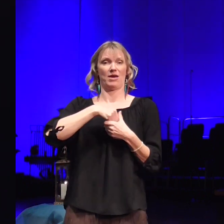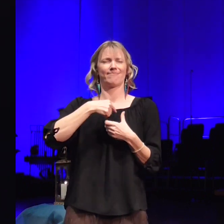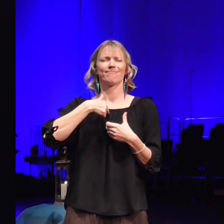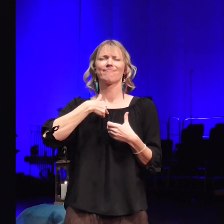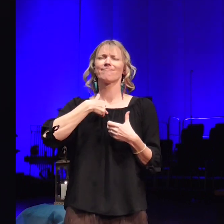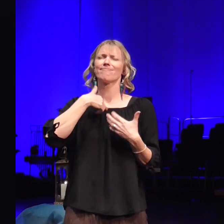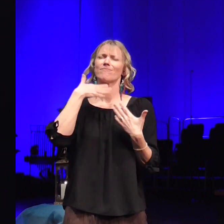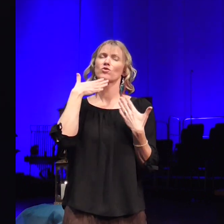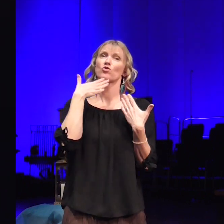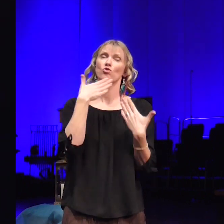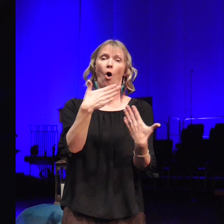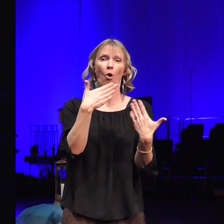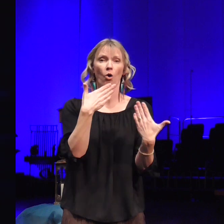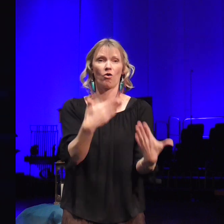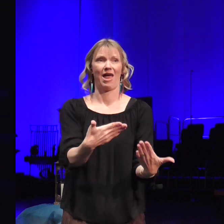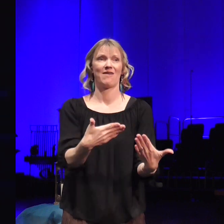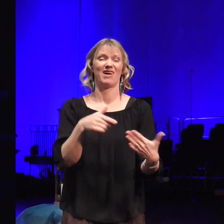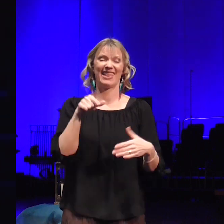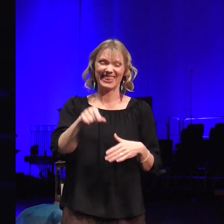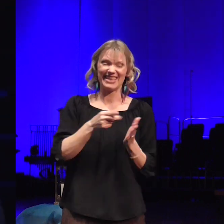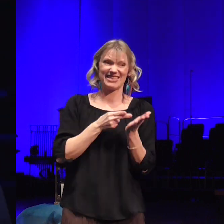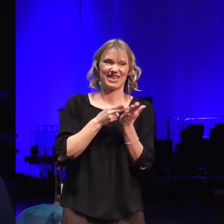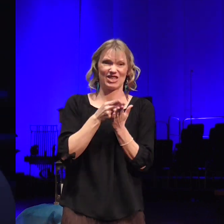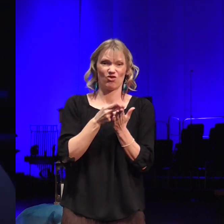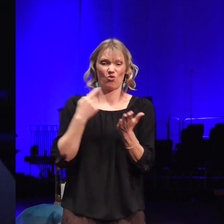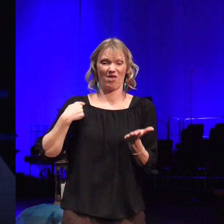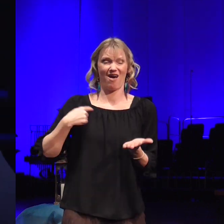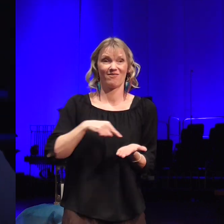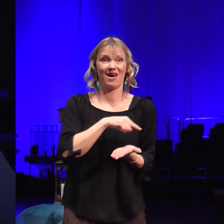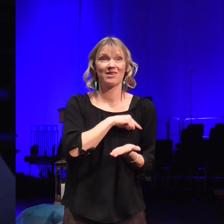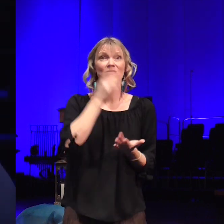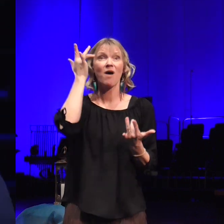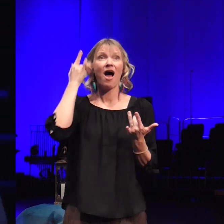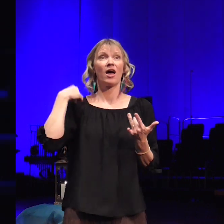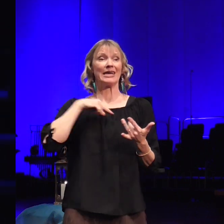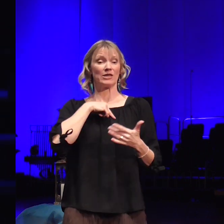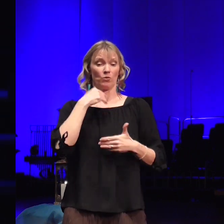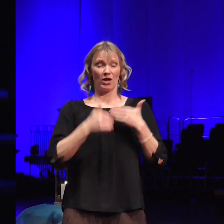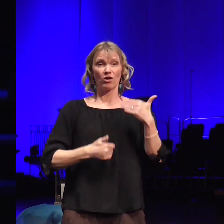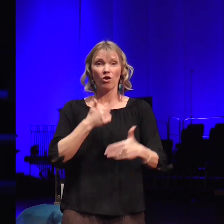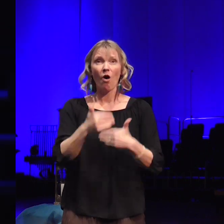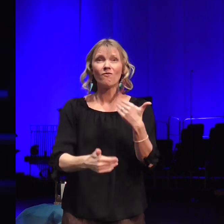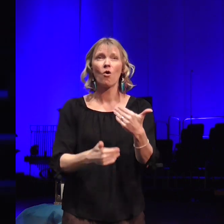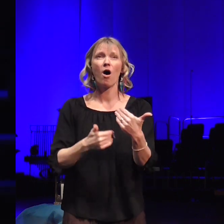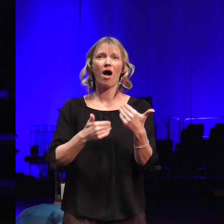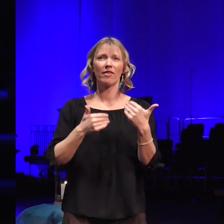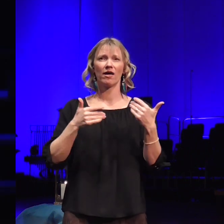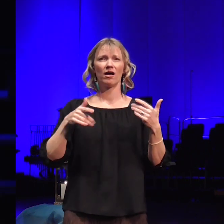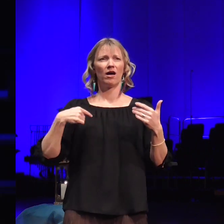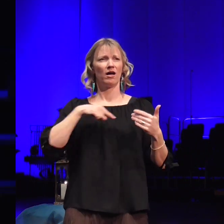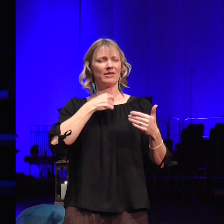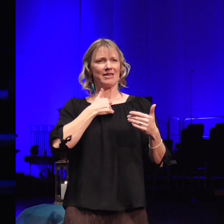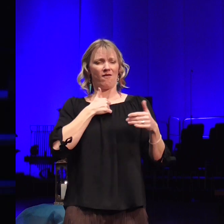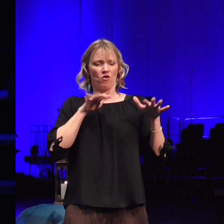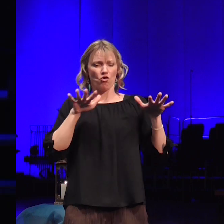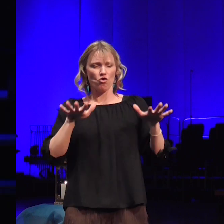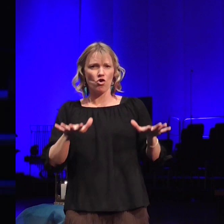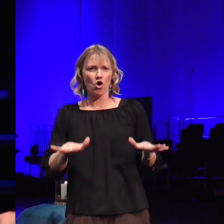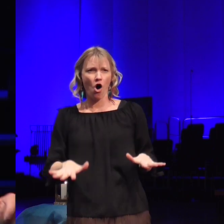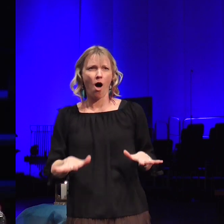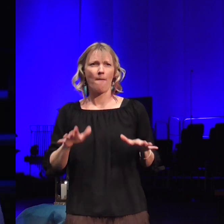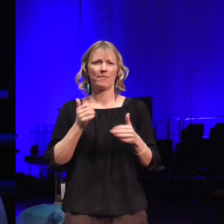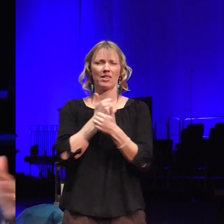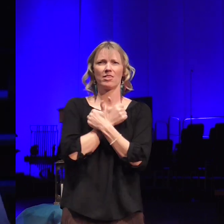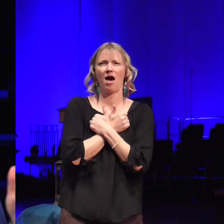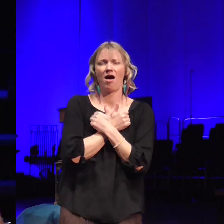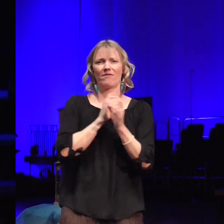so grateful that this is the truth of us. For as we go forth as these calm beings of love and light to be